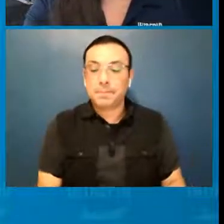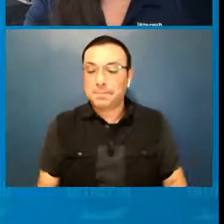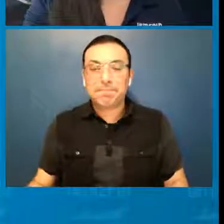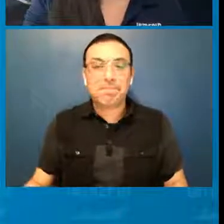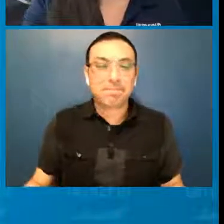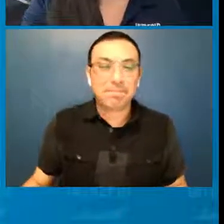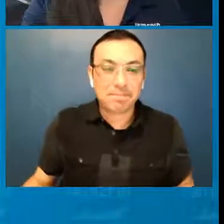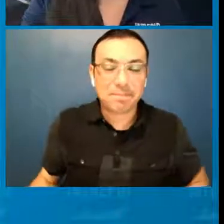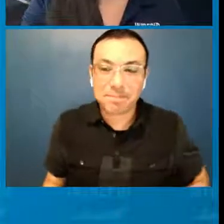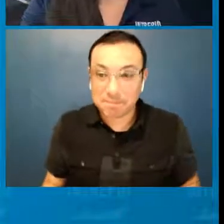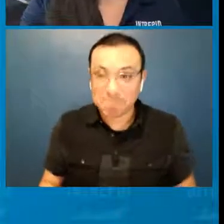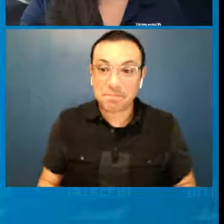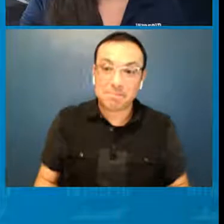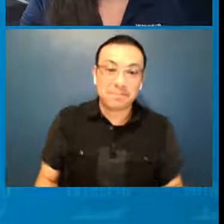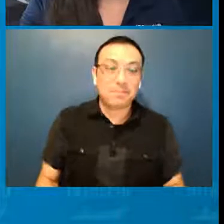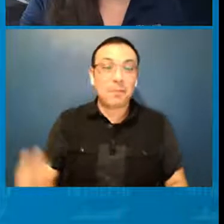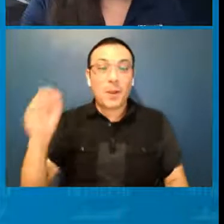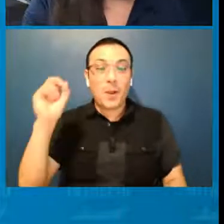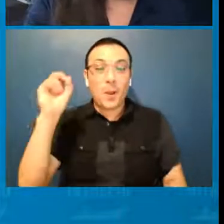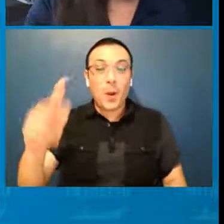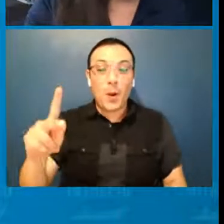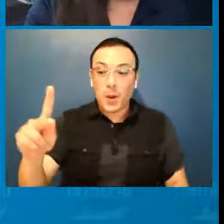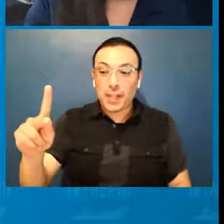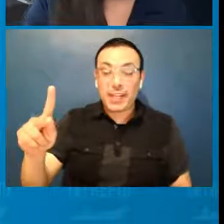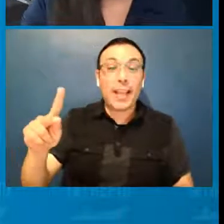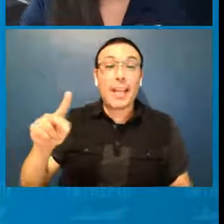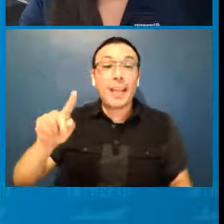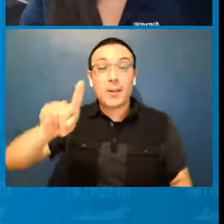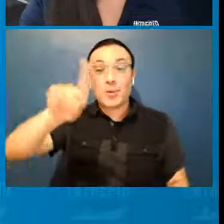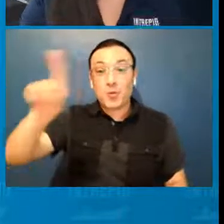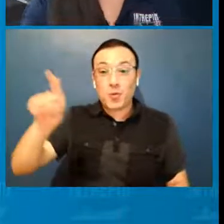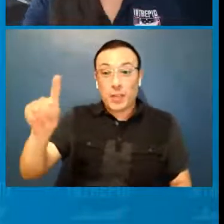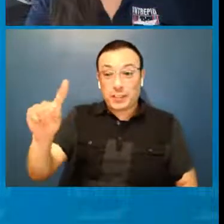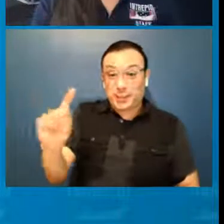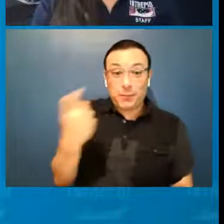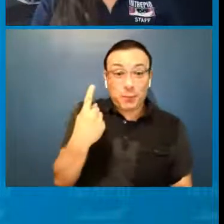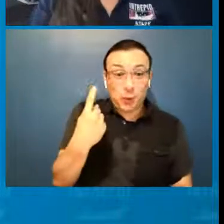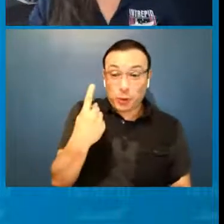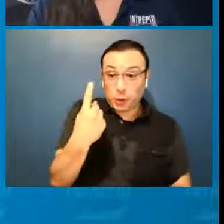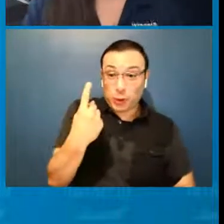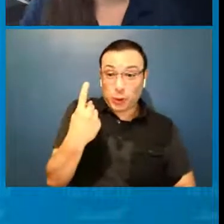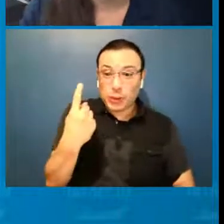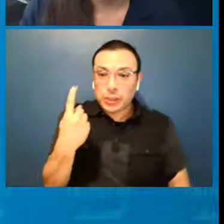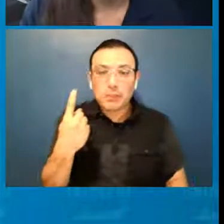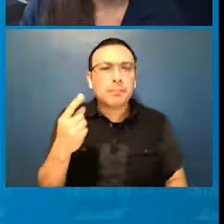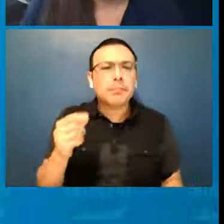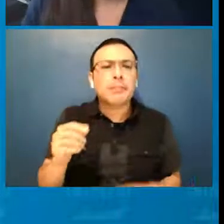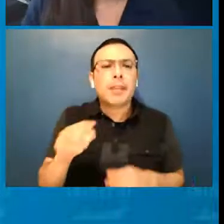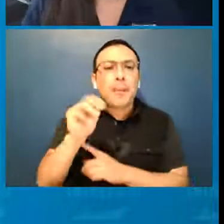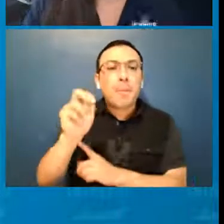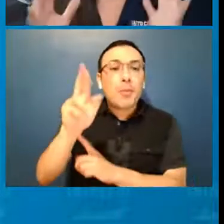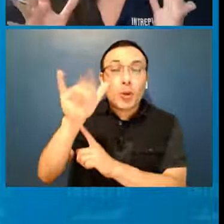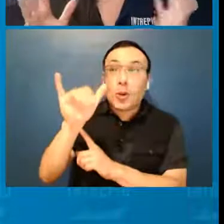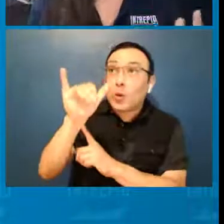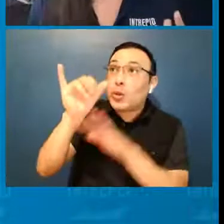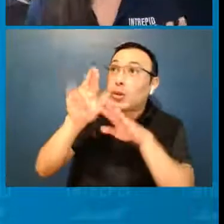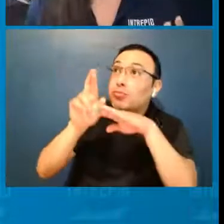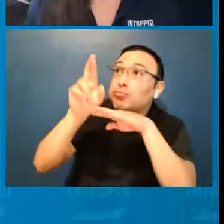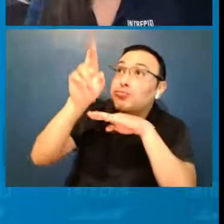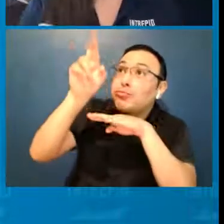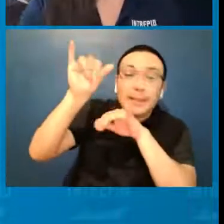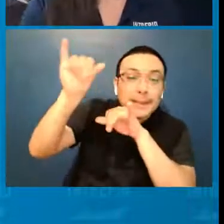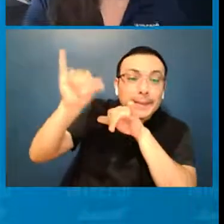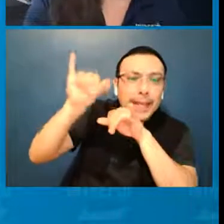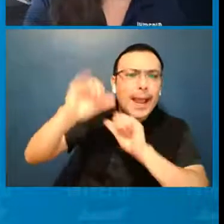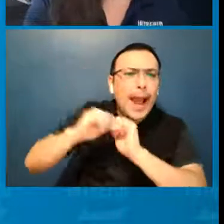All right. So first question, how long were the Mercury missions? Well, they were pretty short. Actually, again, we had to test out the